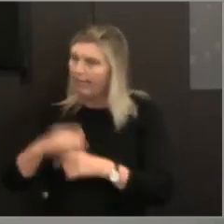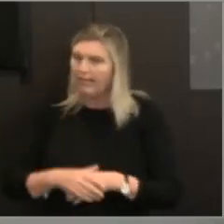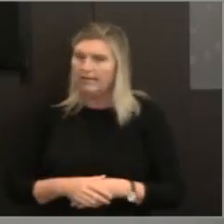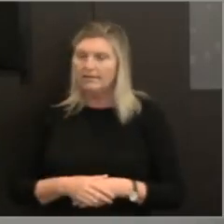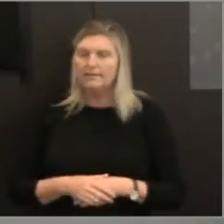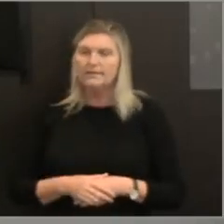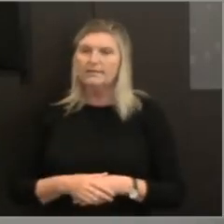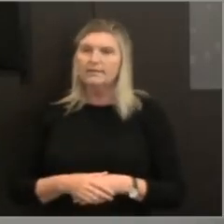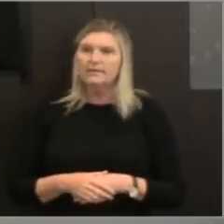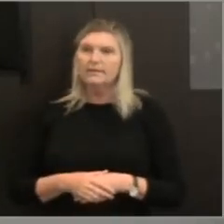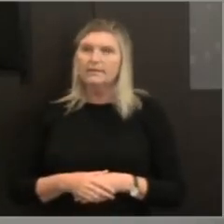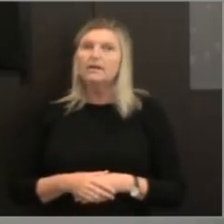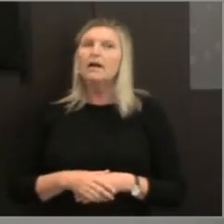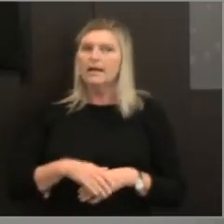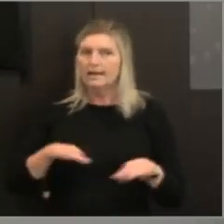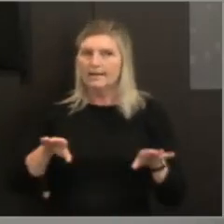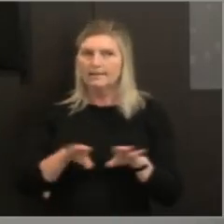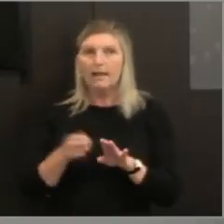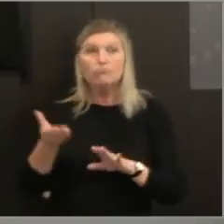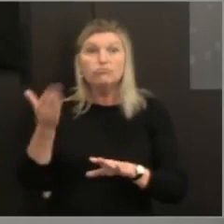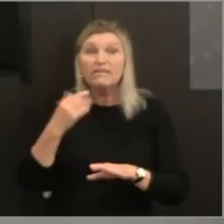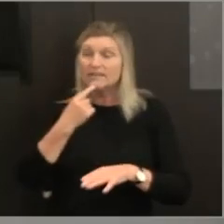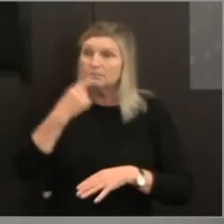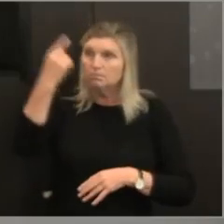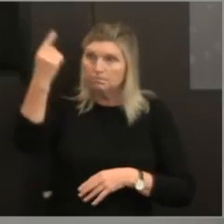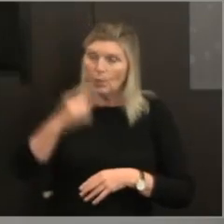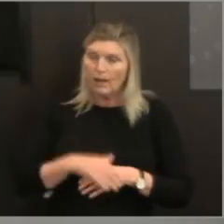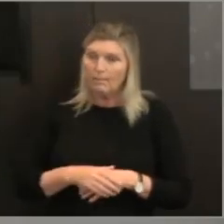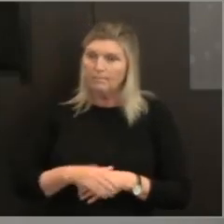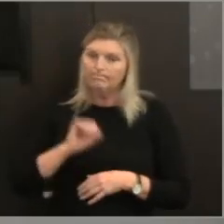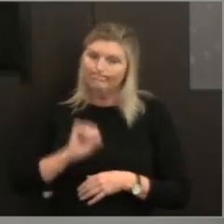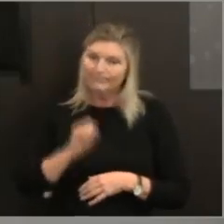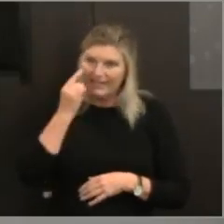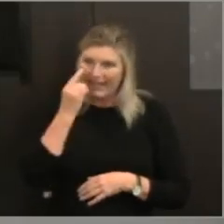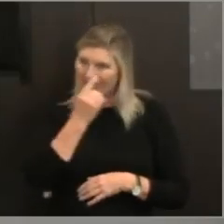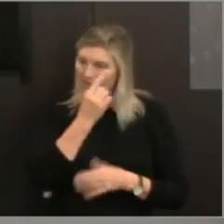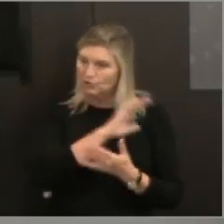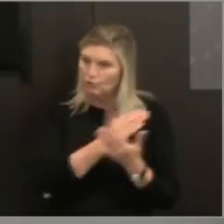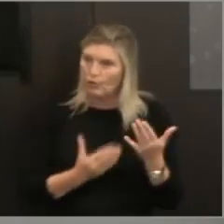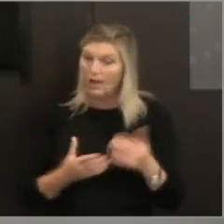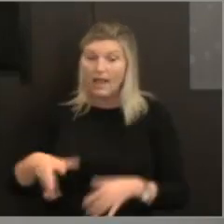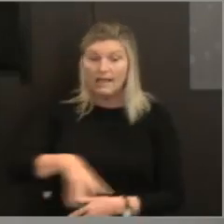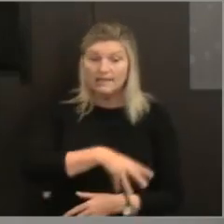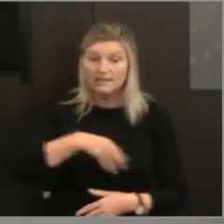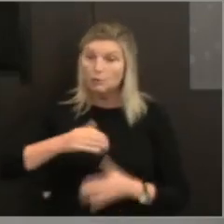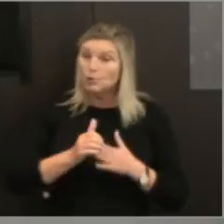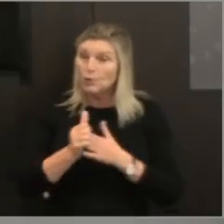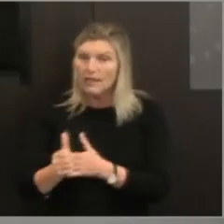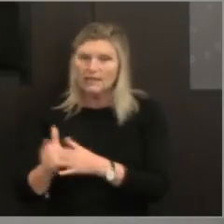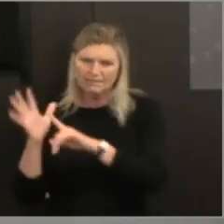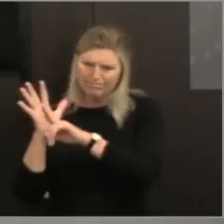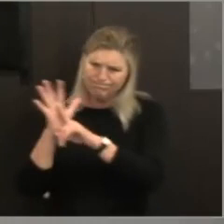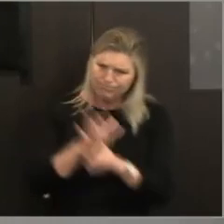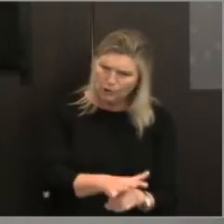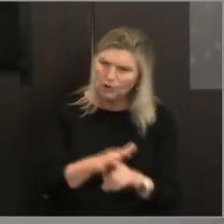to in the evidence of Dr. Waretini Karina. Spiritual leaders are persecuted.